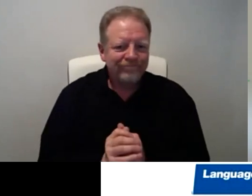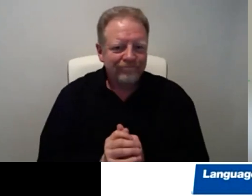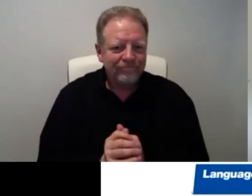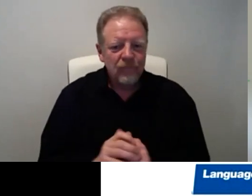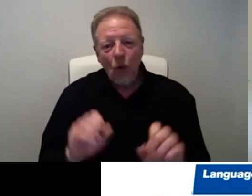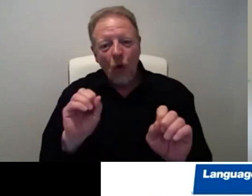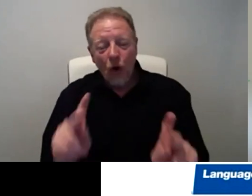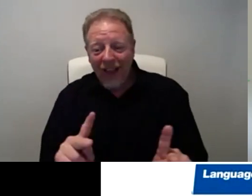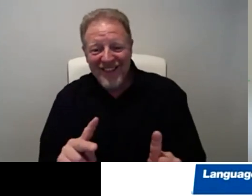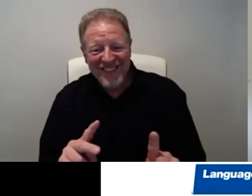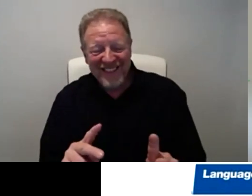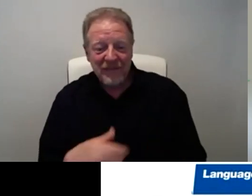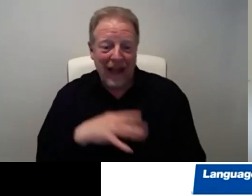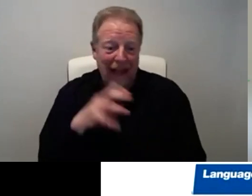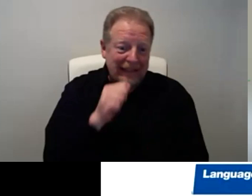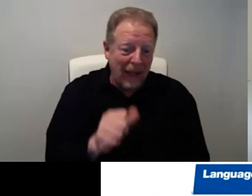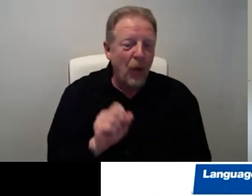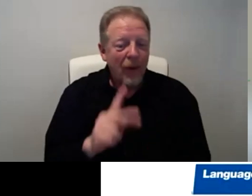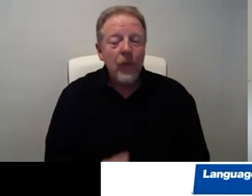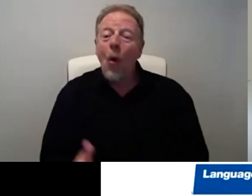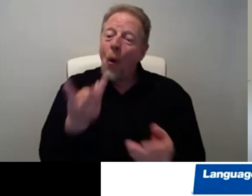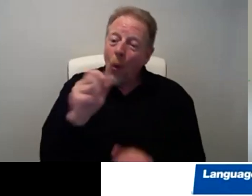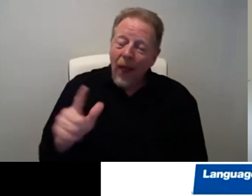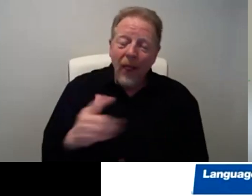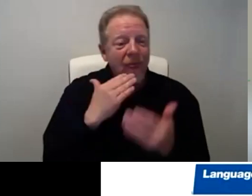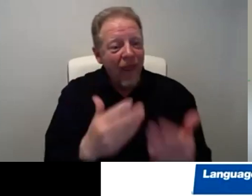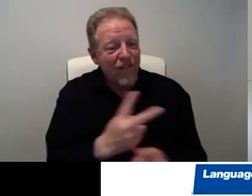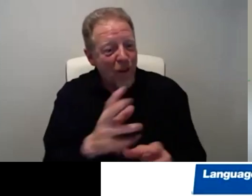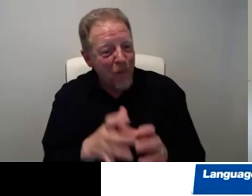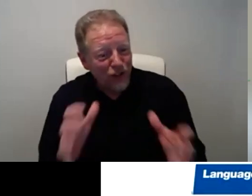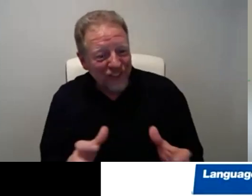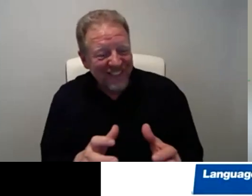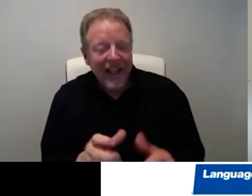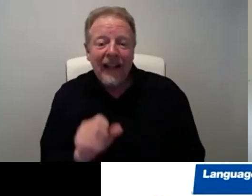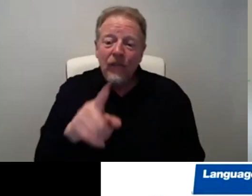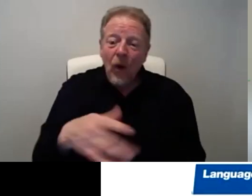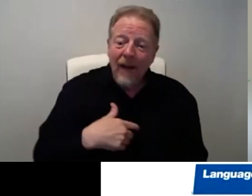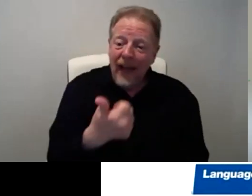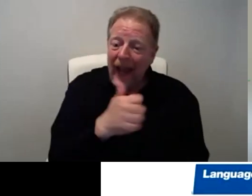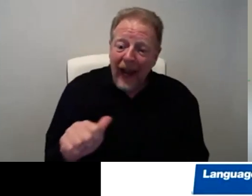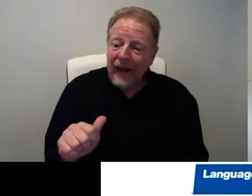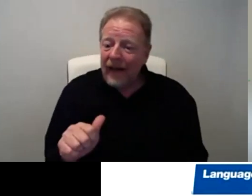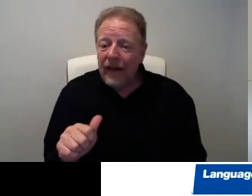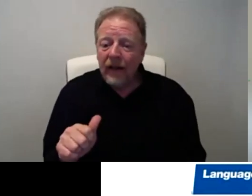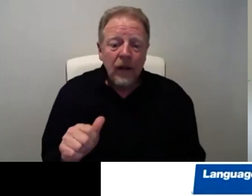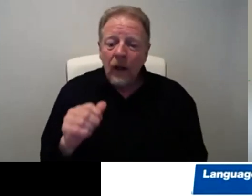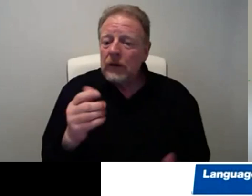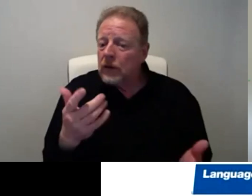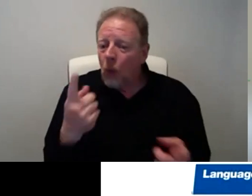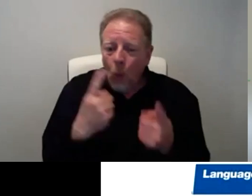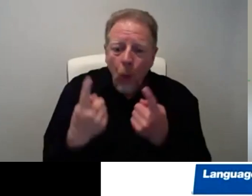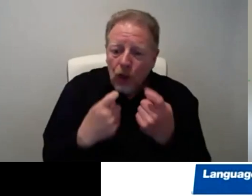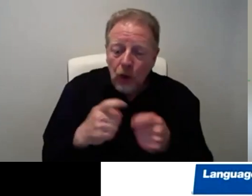Okay. I guess not. All right then, folks. Thank you very much. If you have any glitches throughout the day, feel free